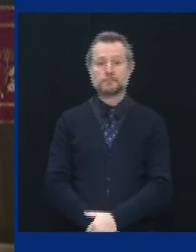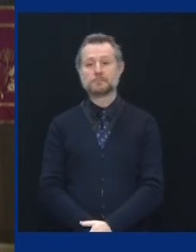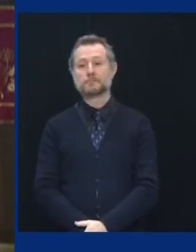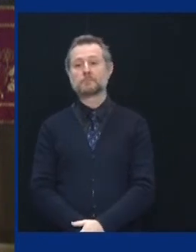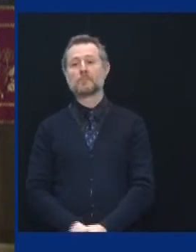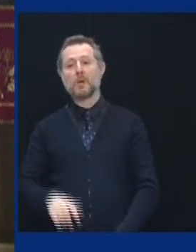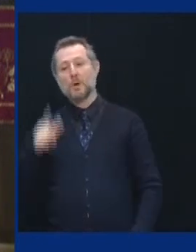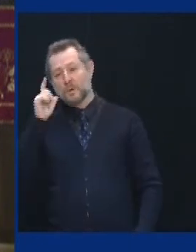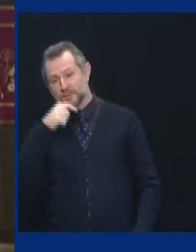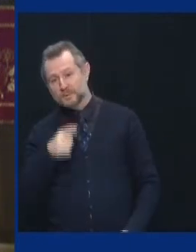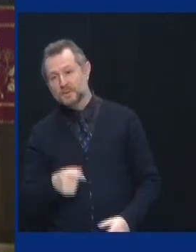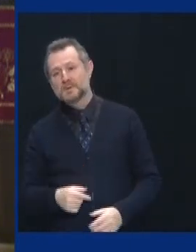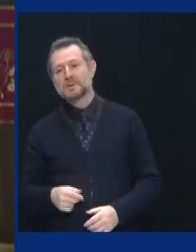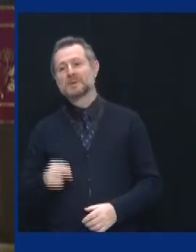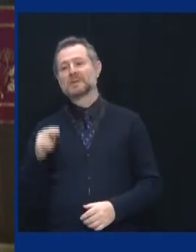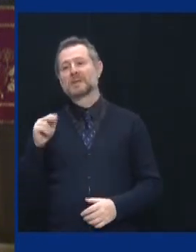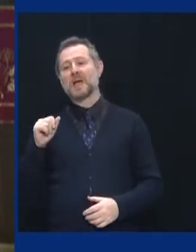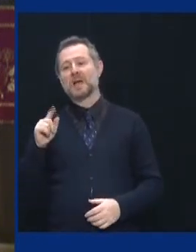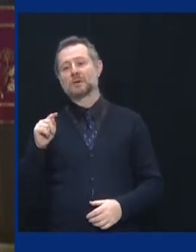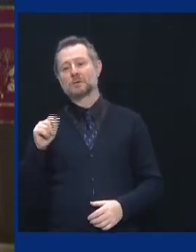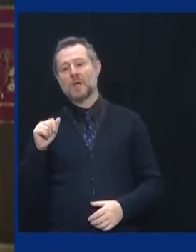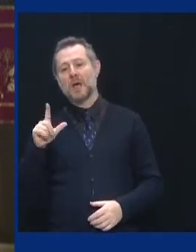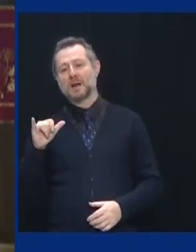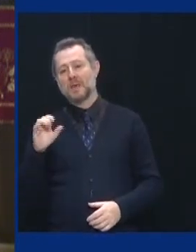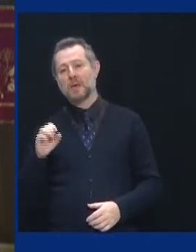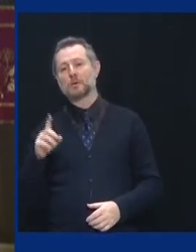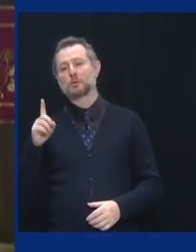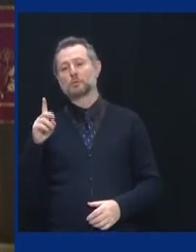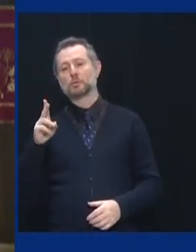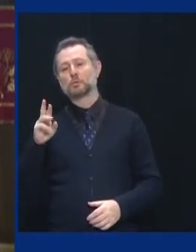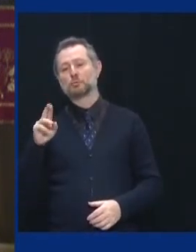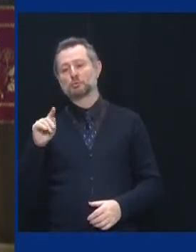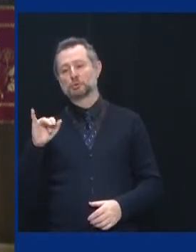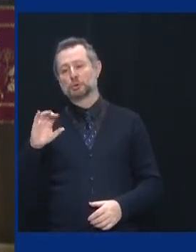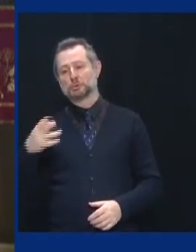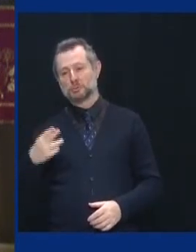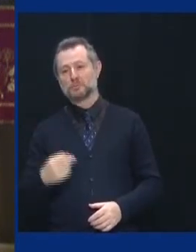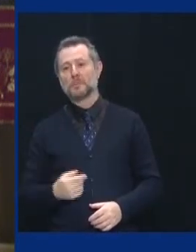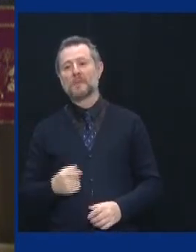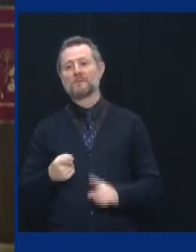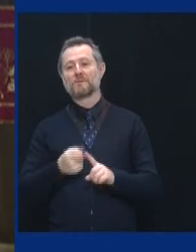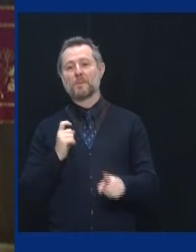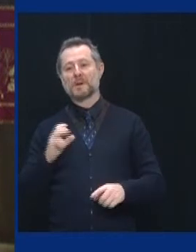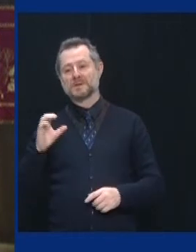Governor, you now have Natalie Dudridge from CBS. Natalie, your line is open. Please unmute your microphone.